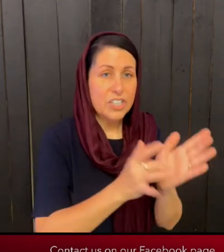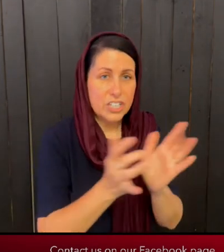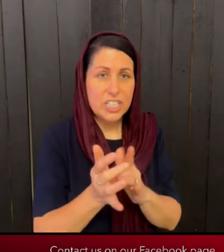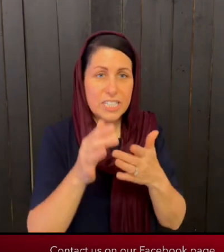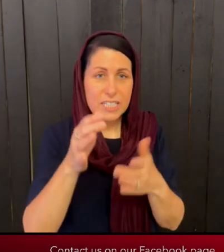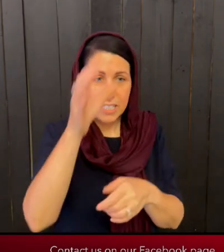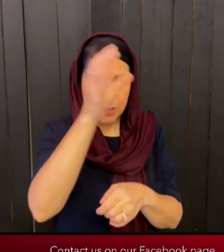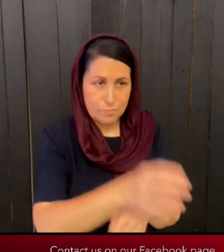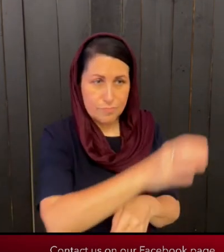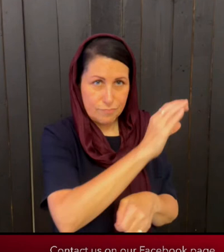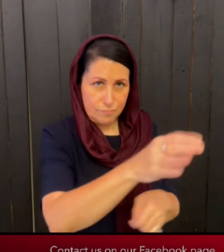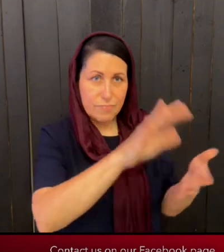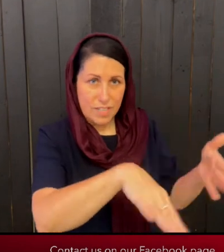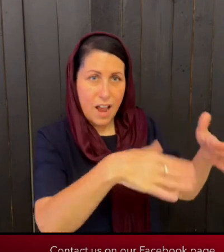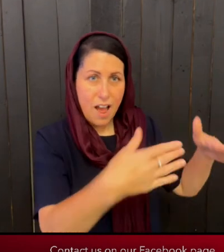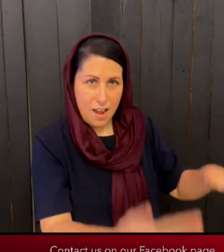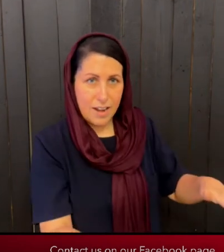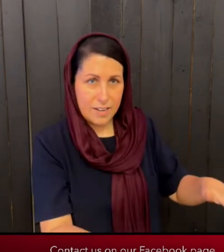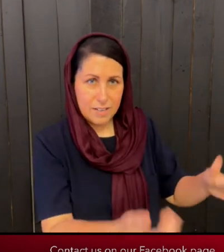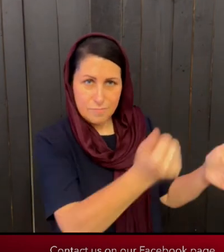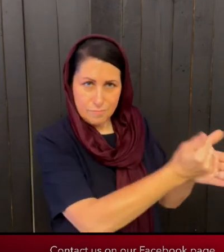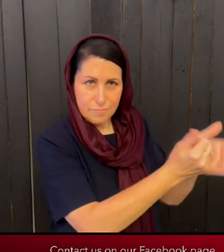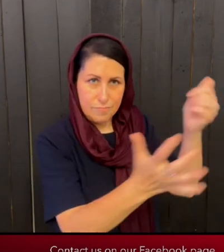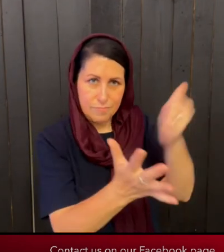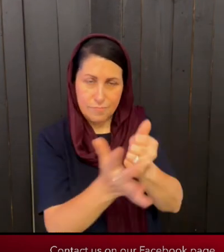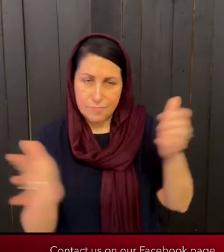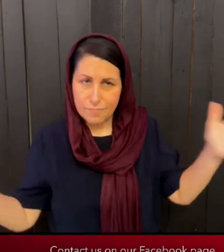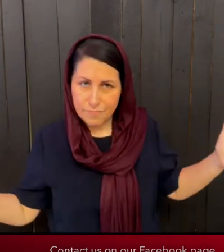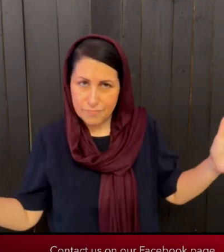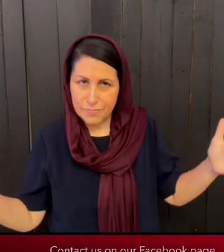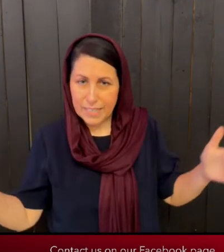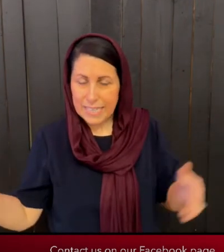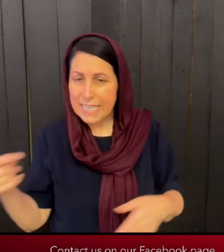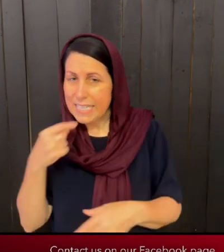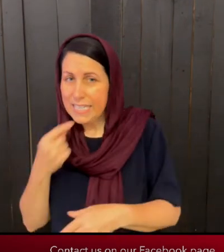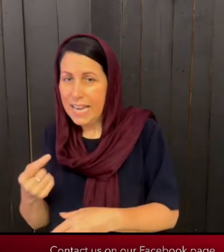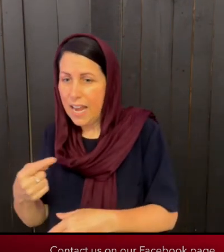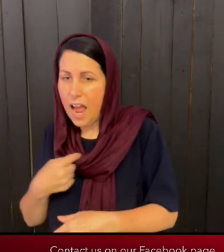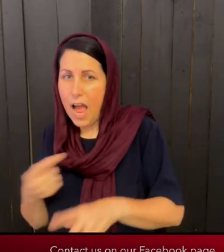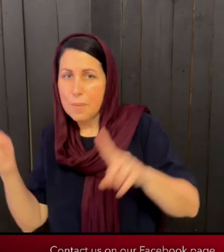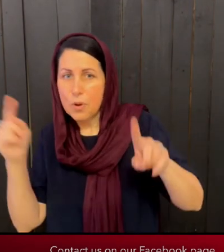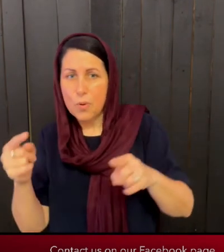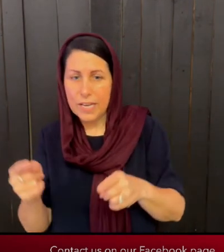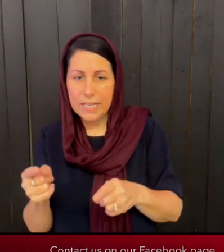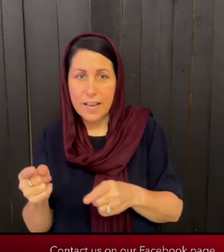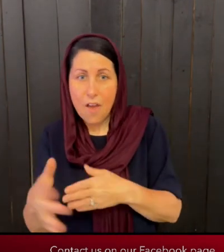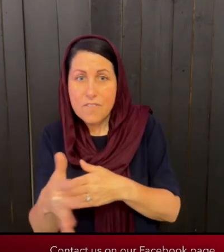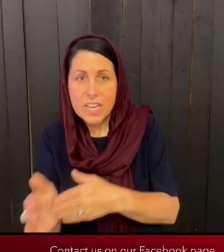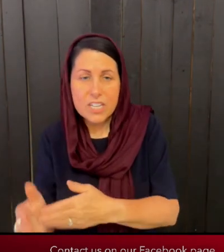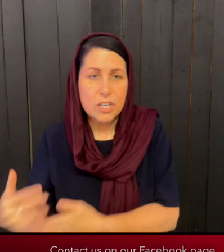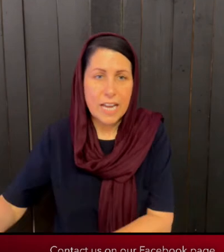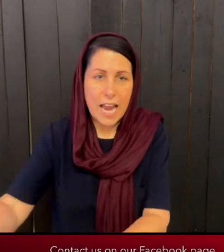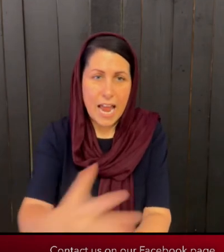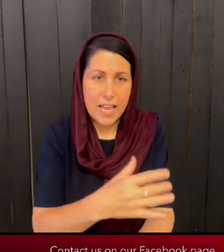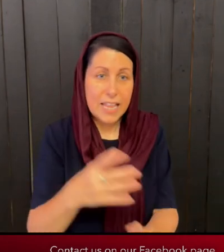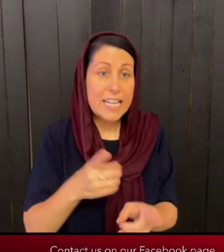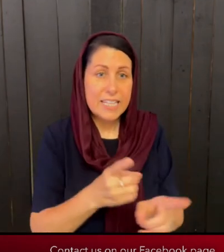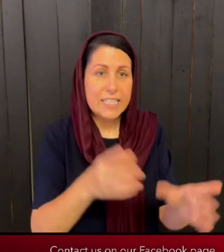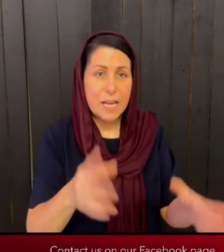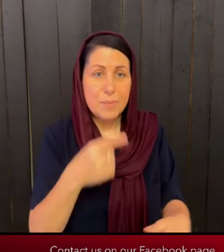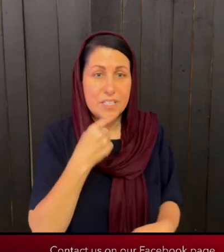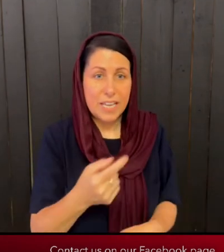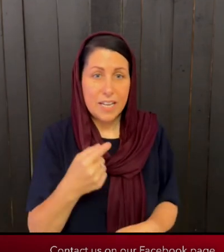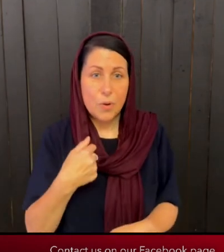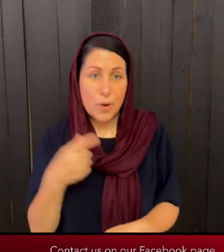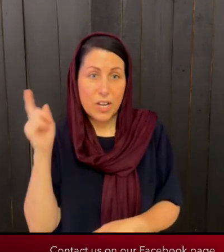back. Simon Peter said to them, "I'm going fishing." And they said to him, we will also come with you. They went out and